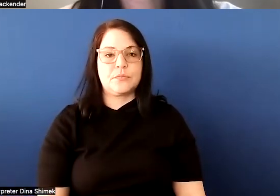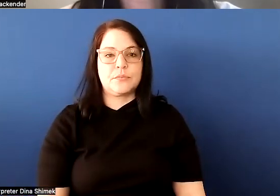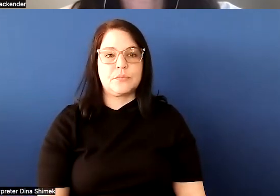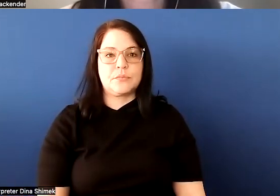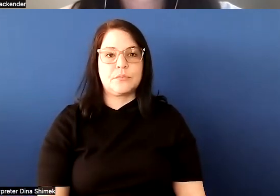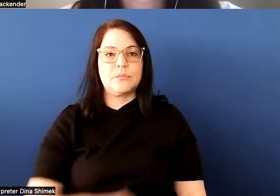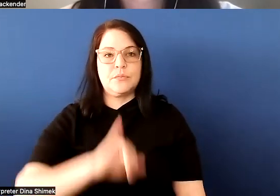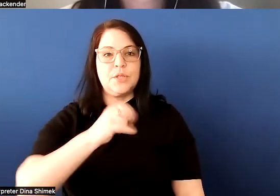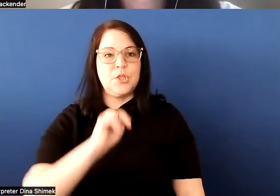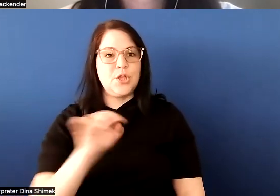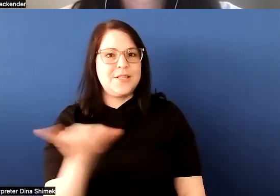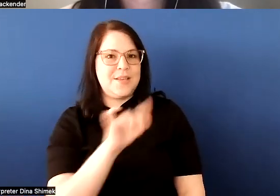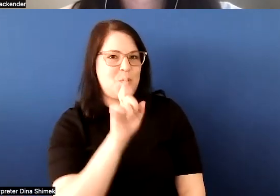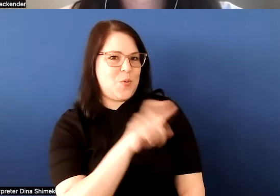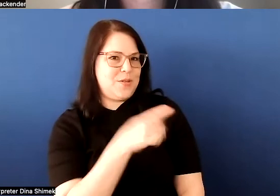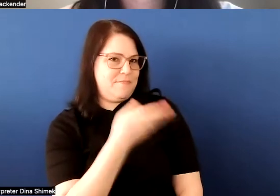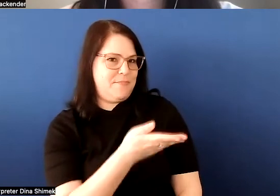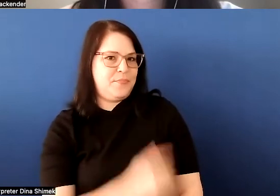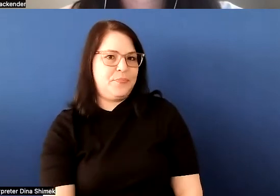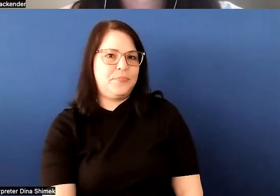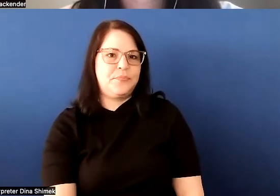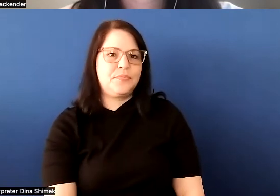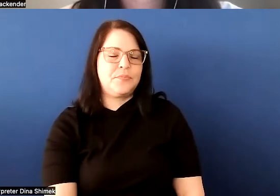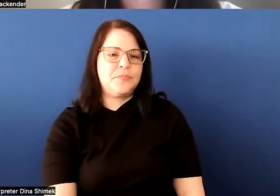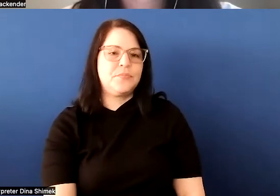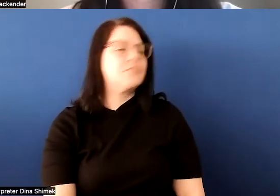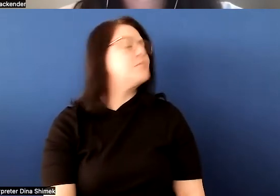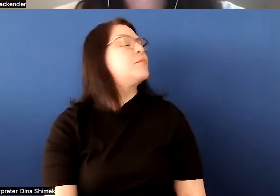John, same question. So I'm gonna